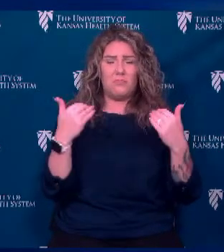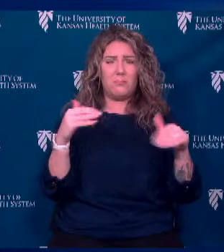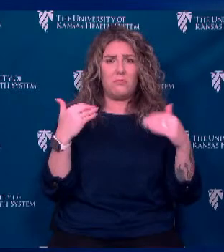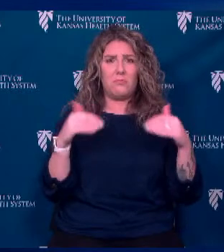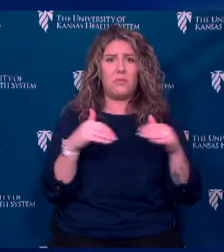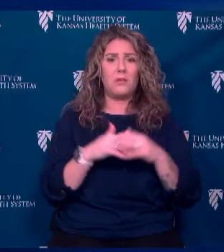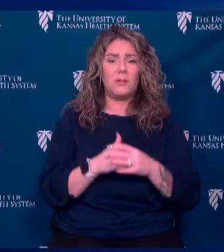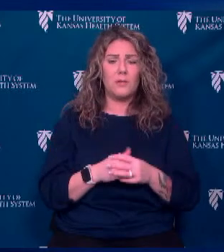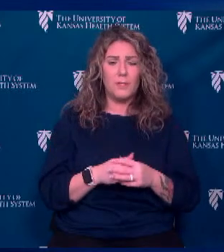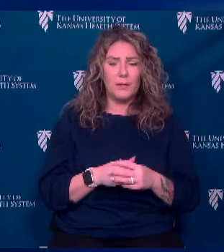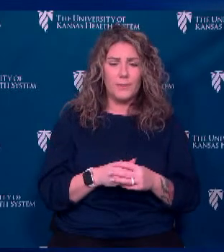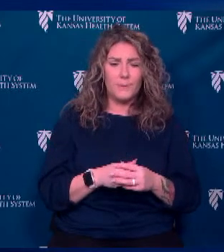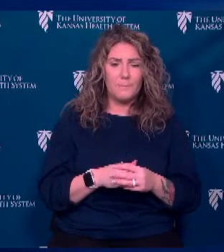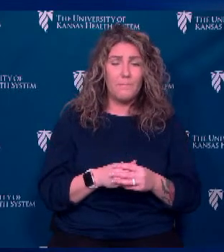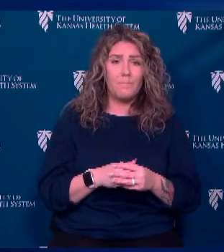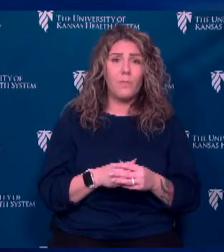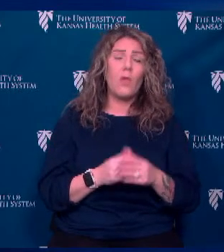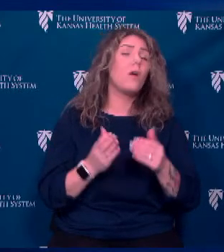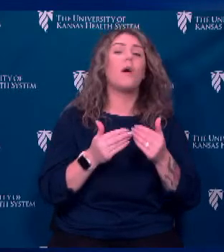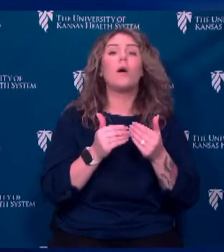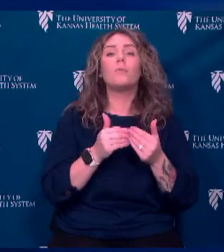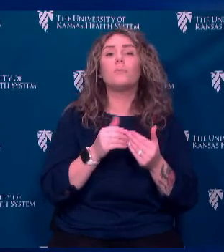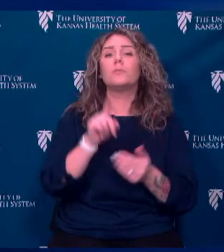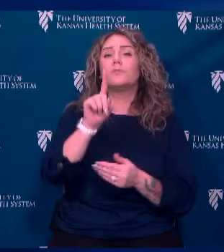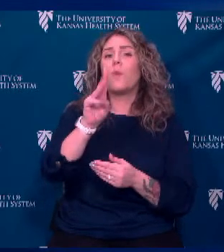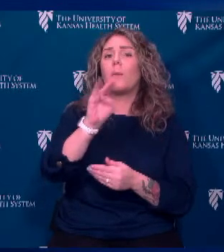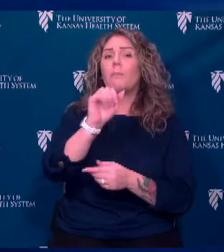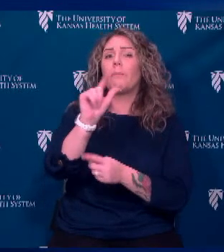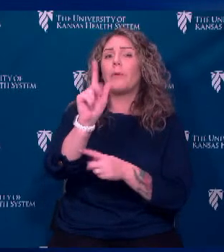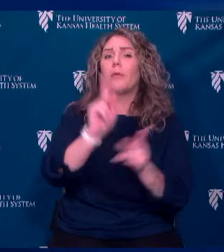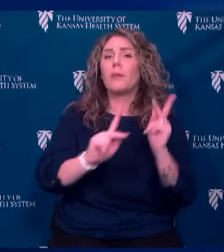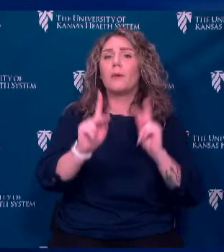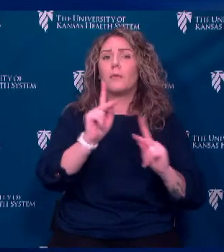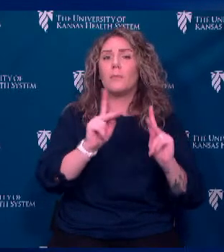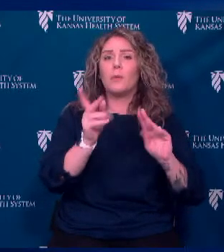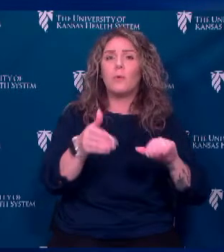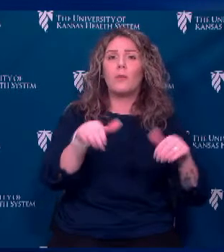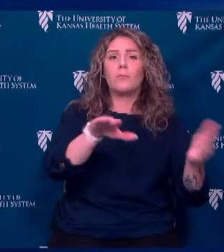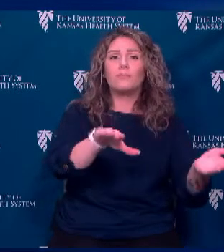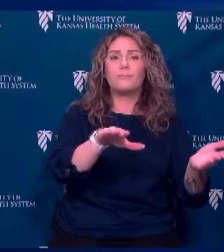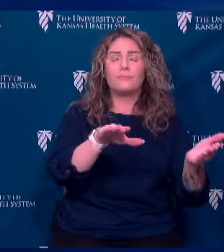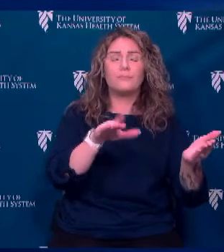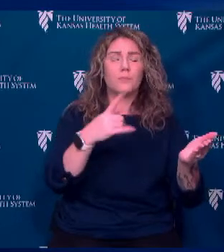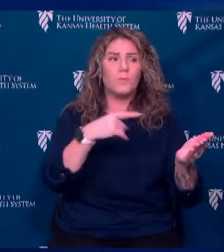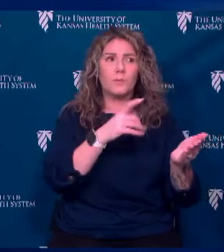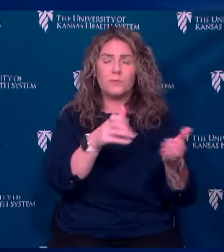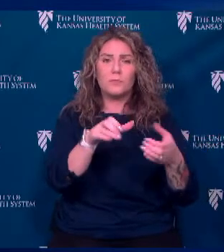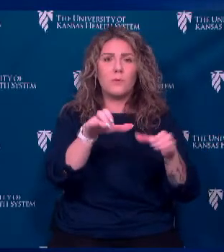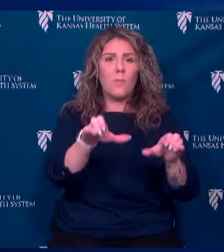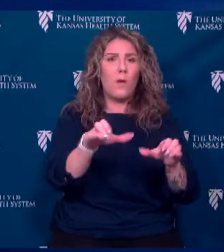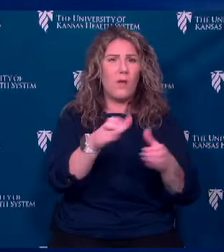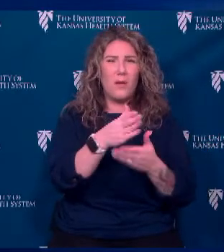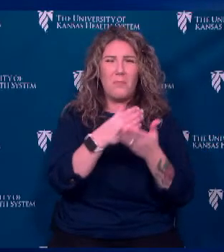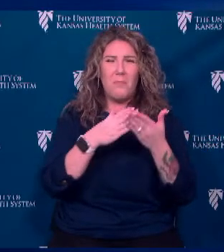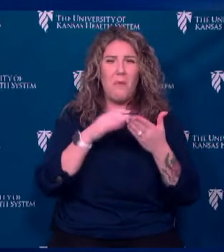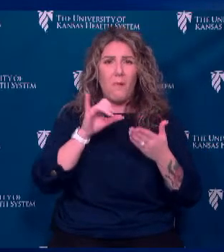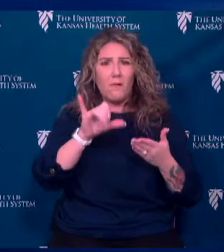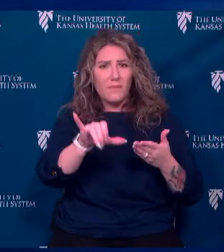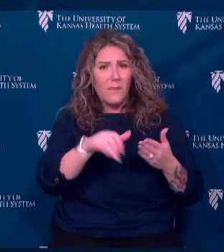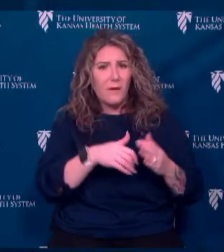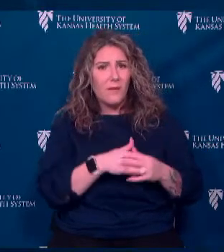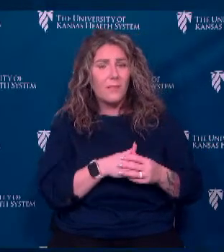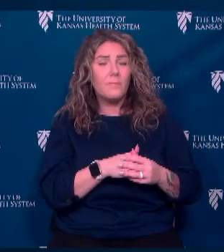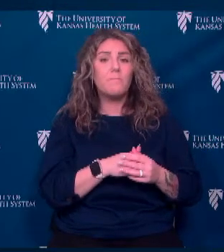toward 1 million people lost from COVID. That's a 1 million man march that we did not want to be a part of.